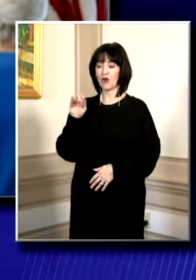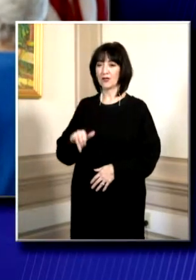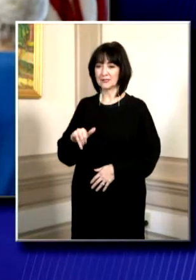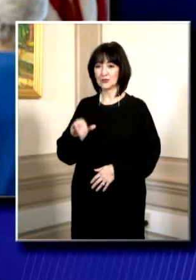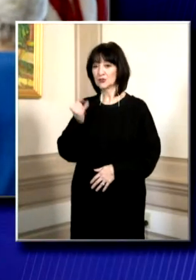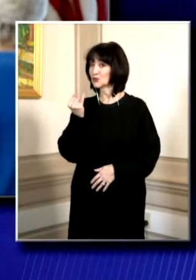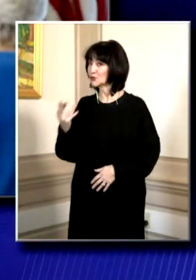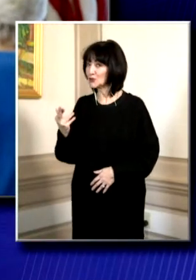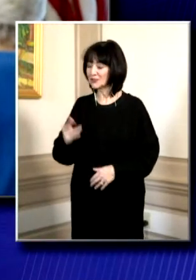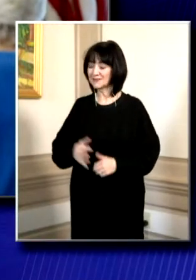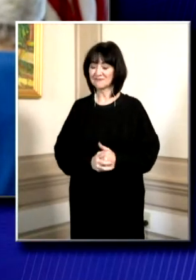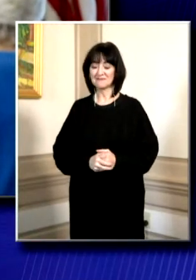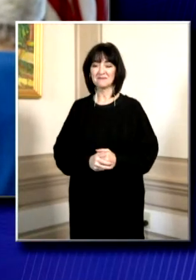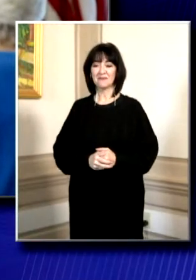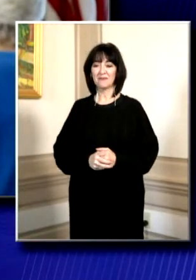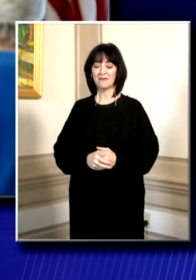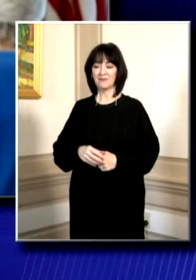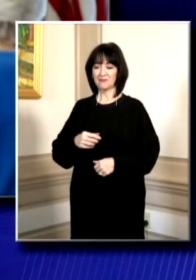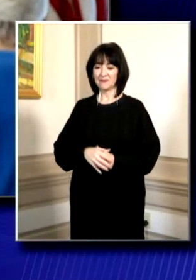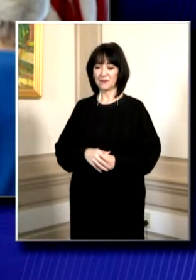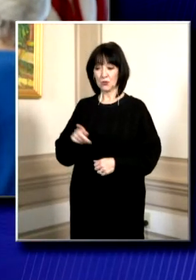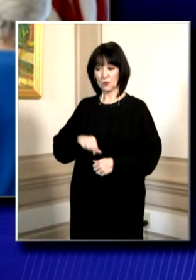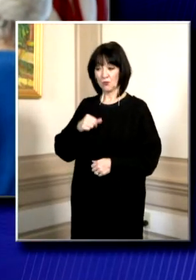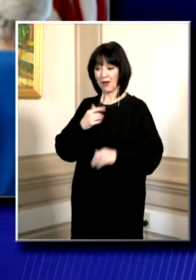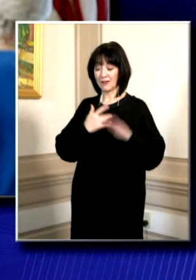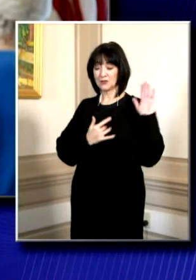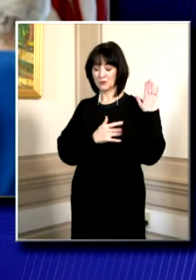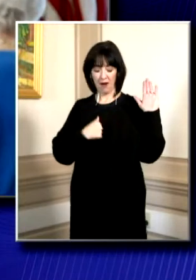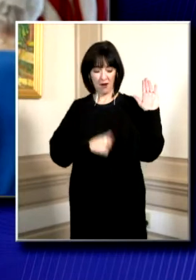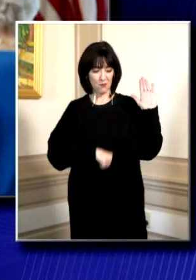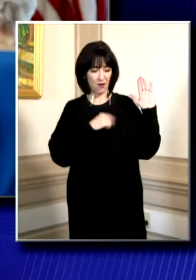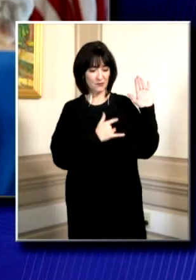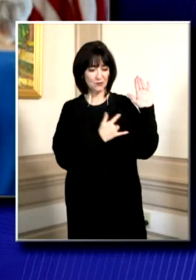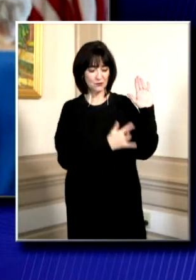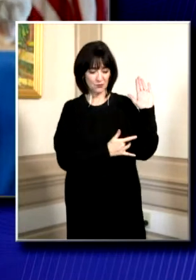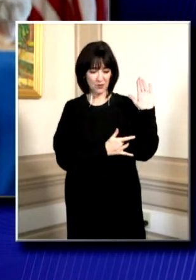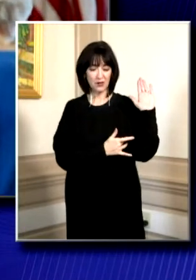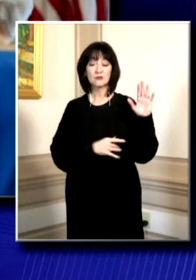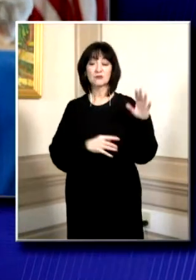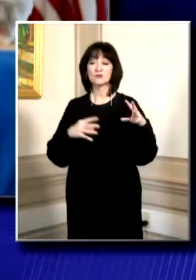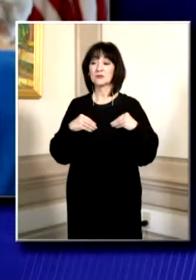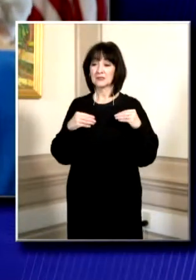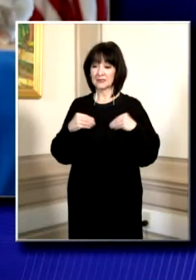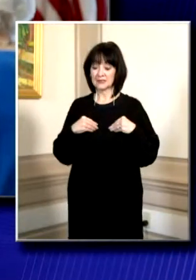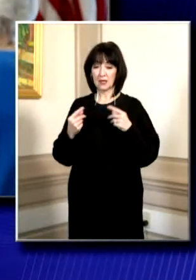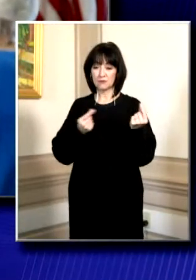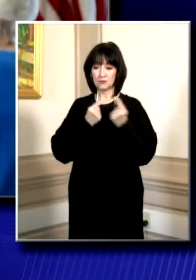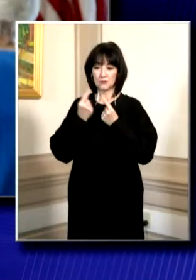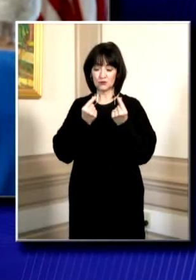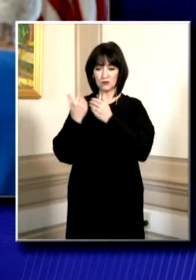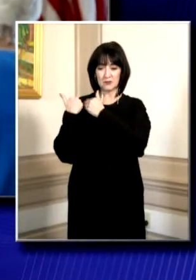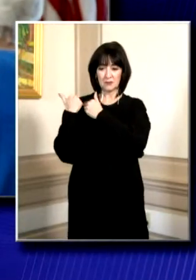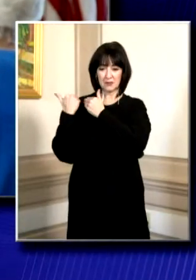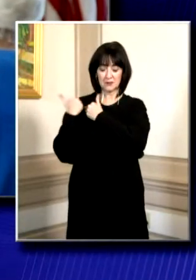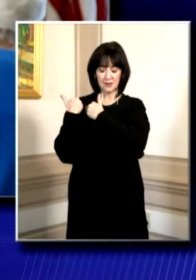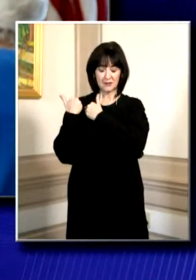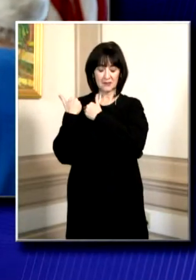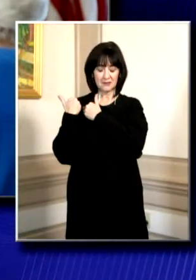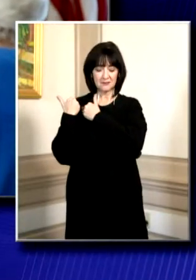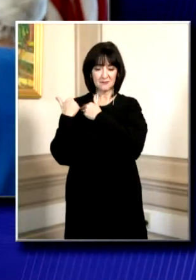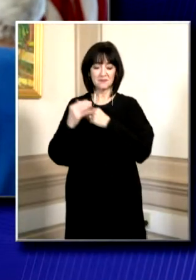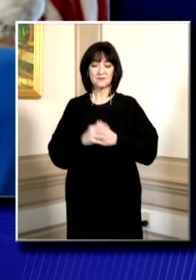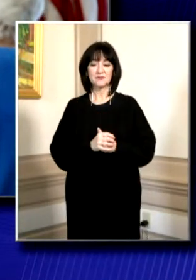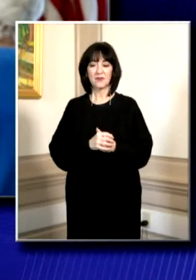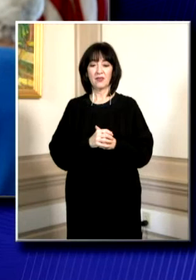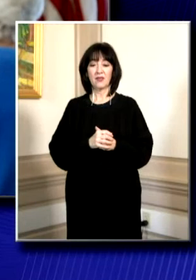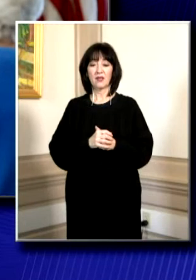Carney Jr., do proudly swear do proudly swear to carry out the responsibilities to carry out the responsibilities